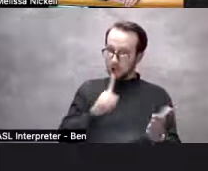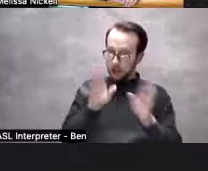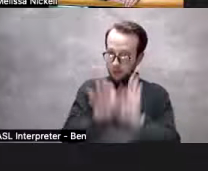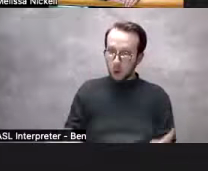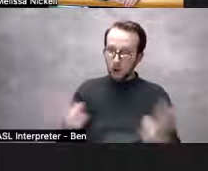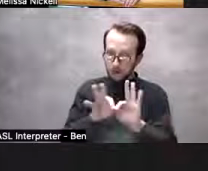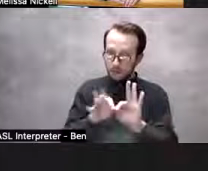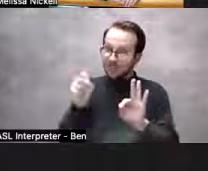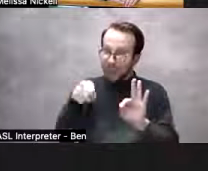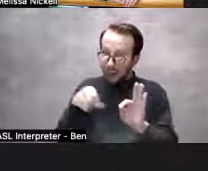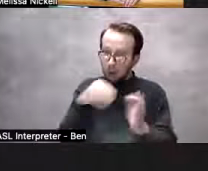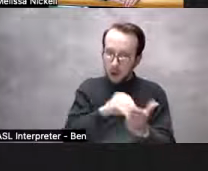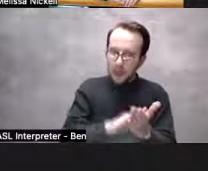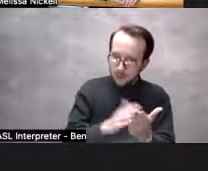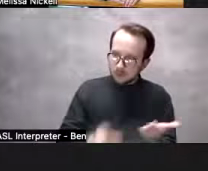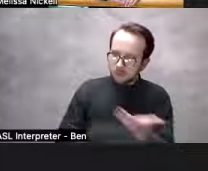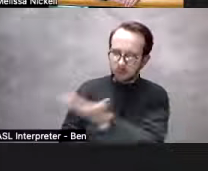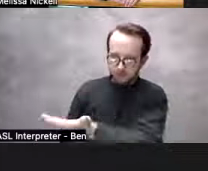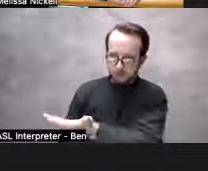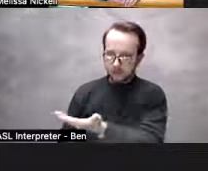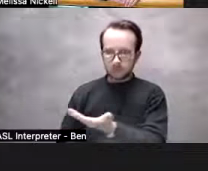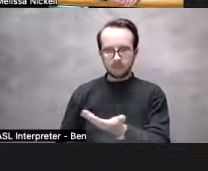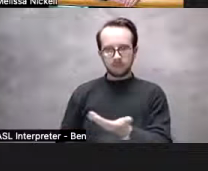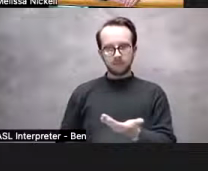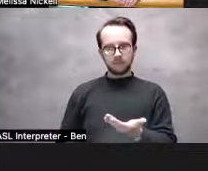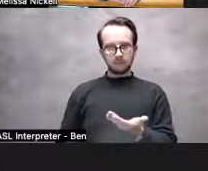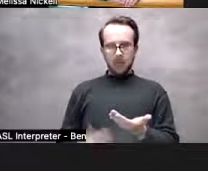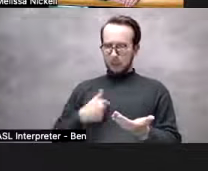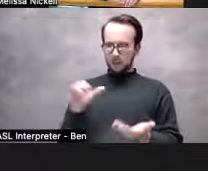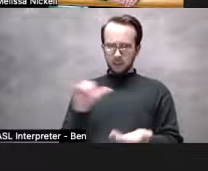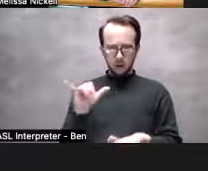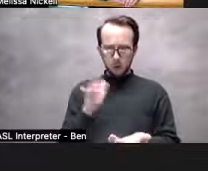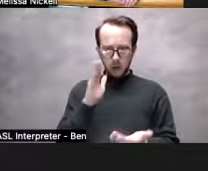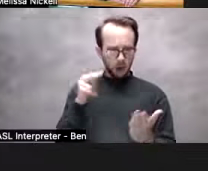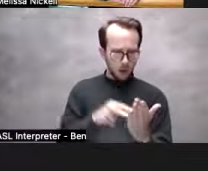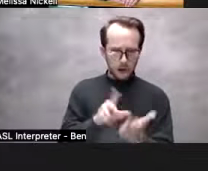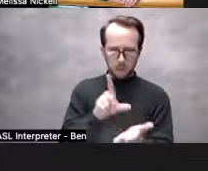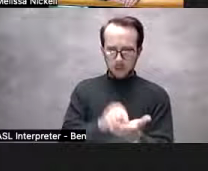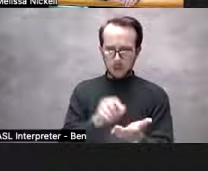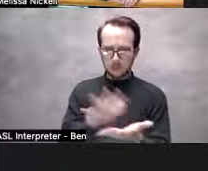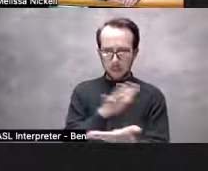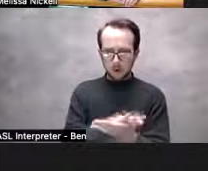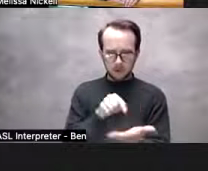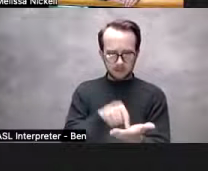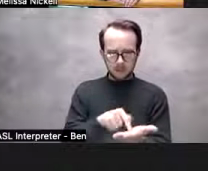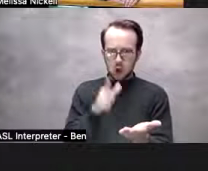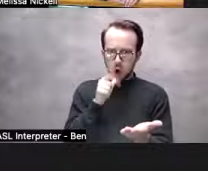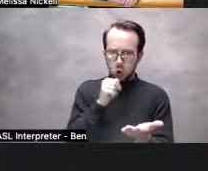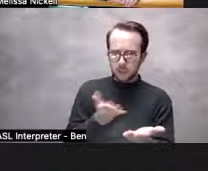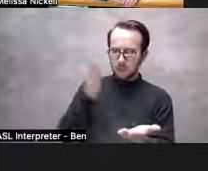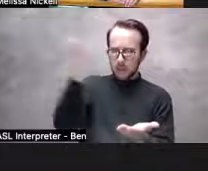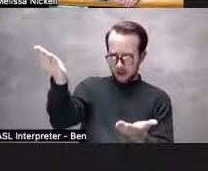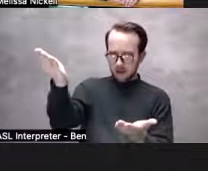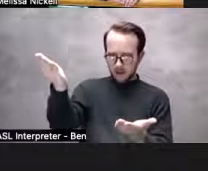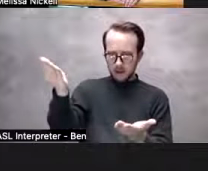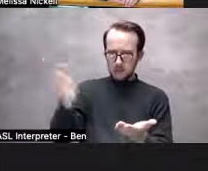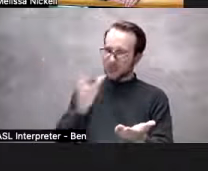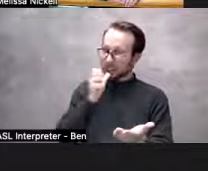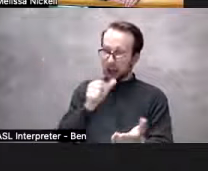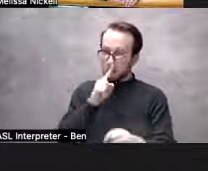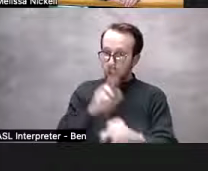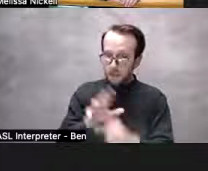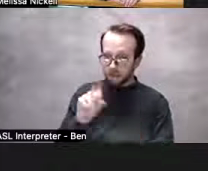think reviewers, myself included, normally will look at published papers from whoever submitted the grant, but it's not a guarantee. So